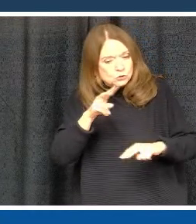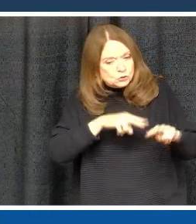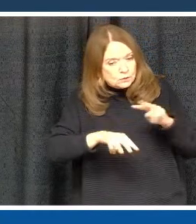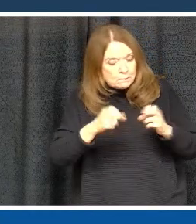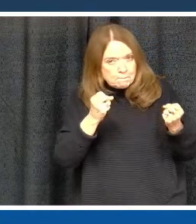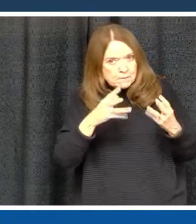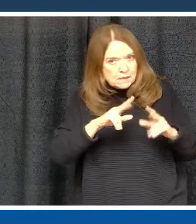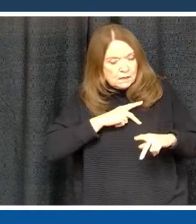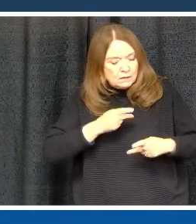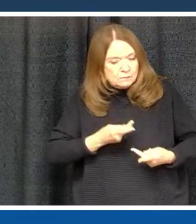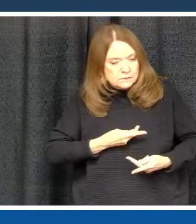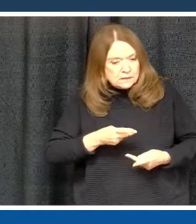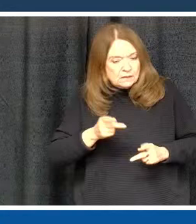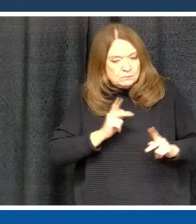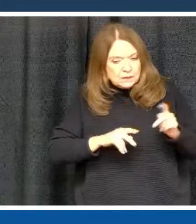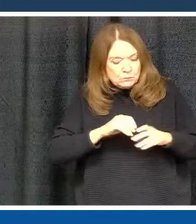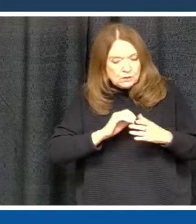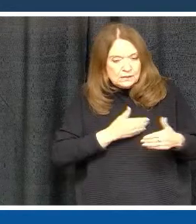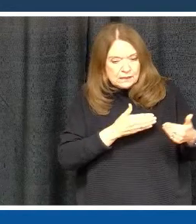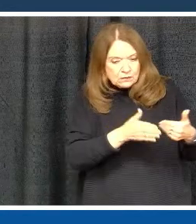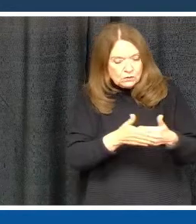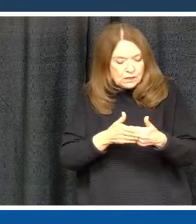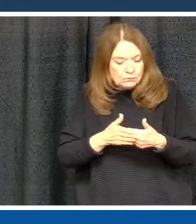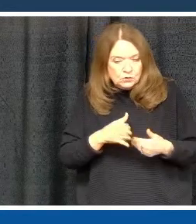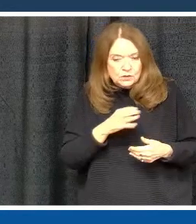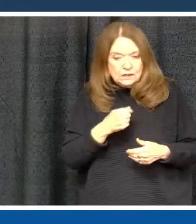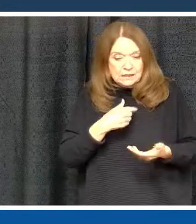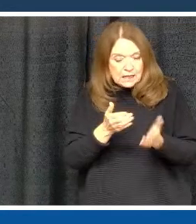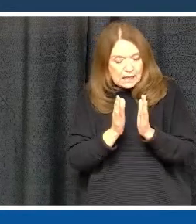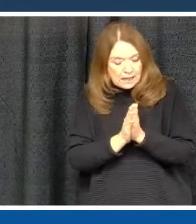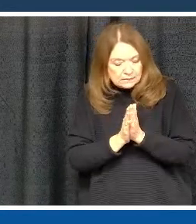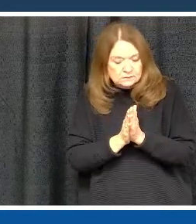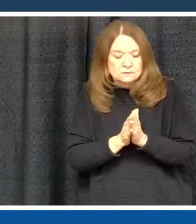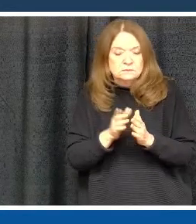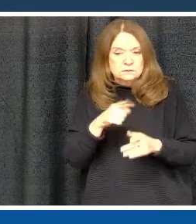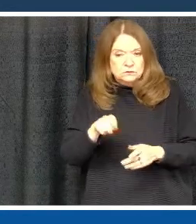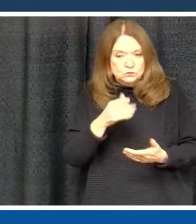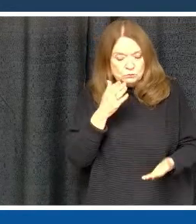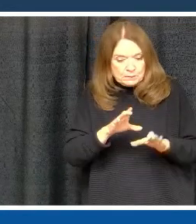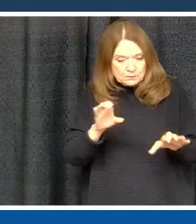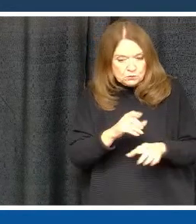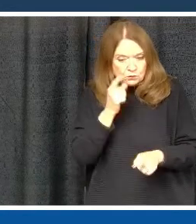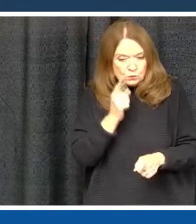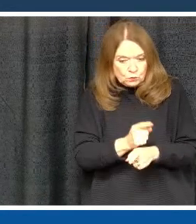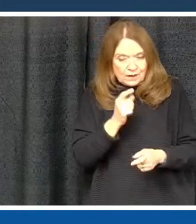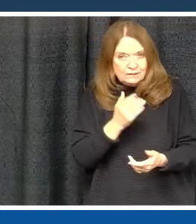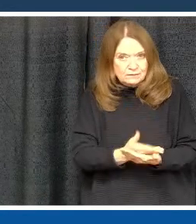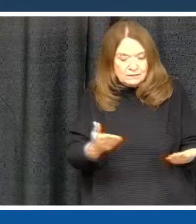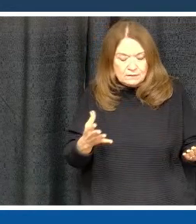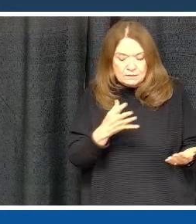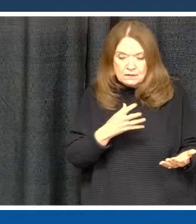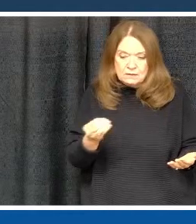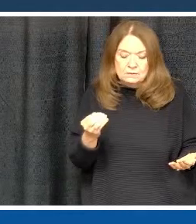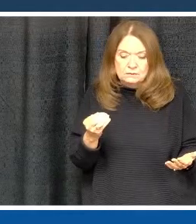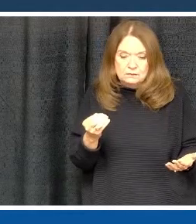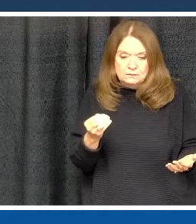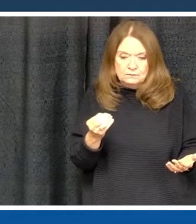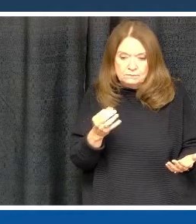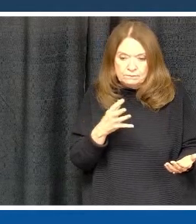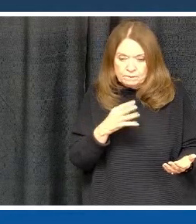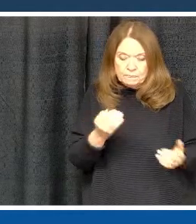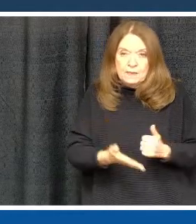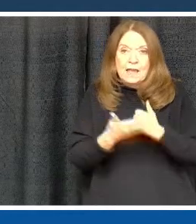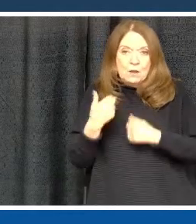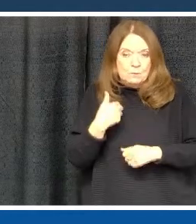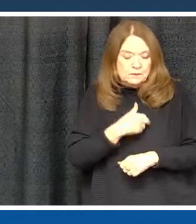individuals in our neighborhood, and I ask that you probably just do the right thing and help